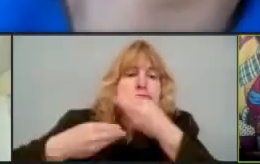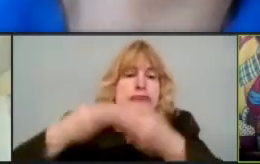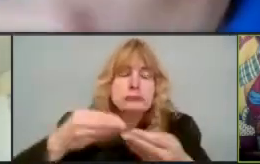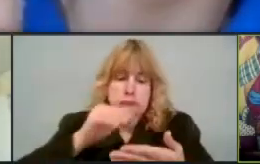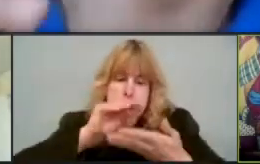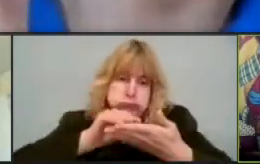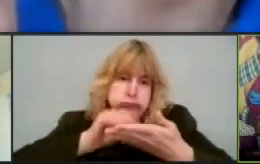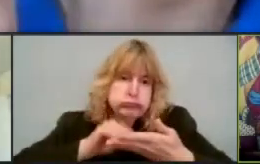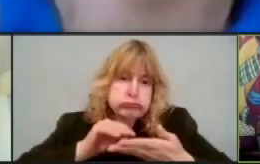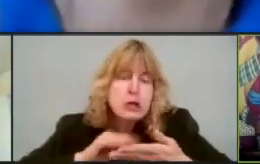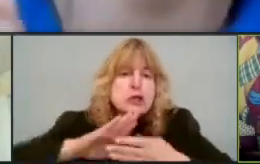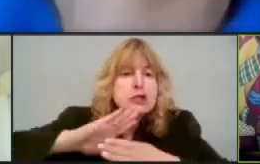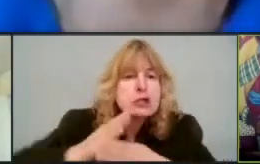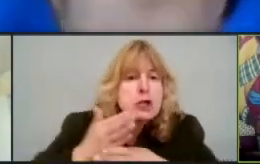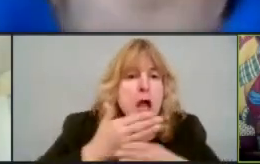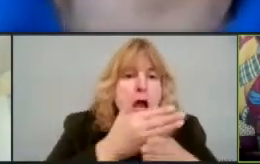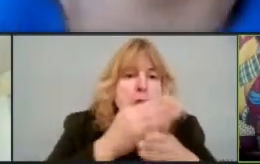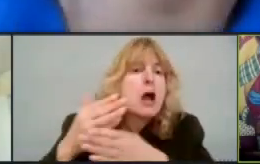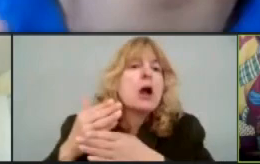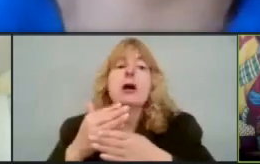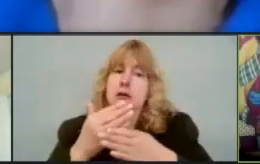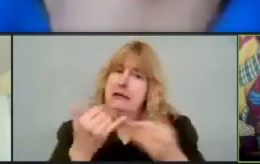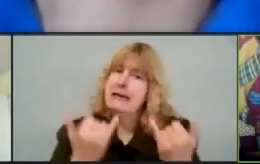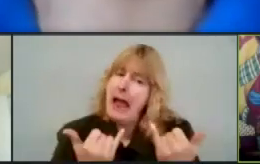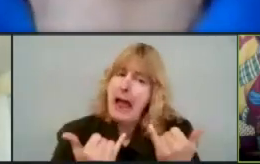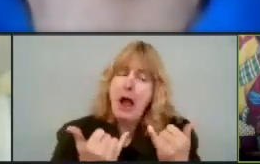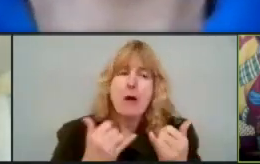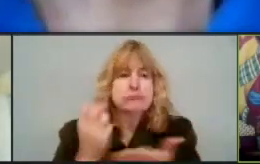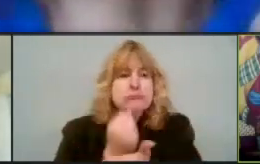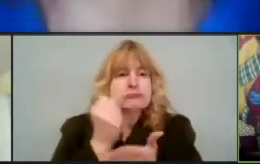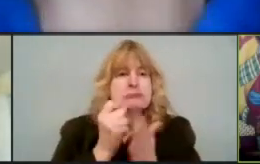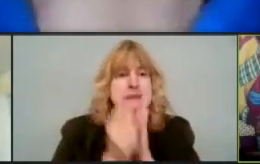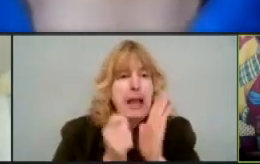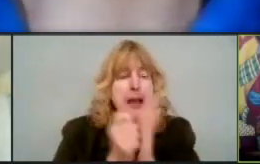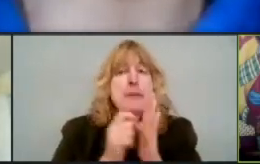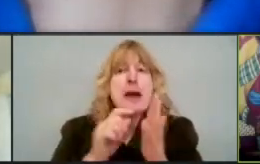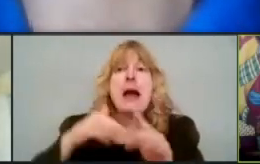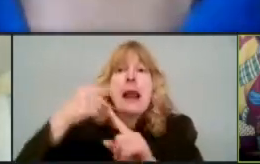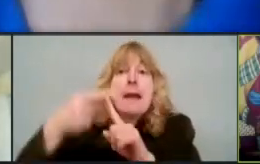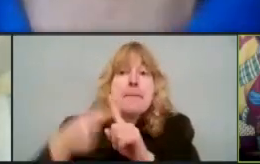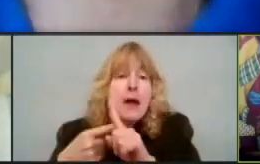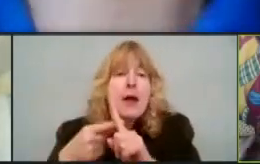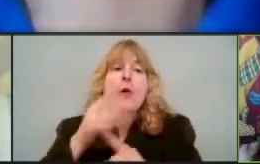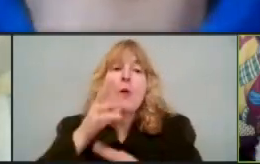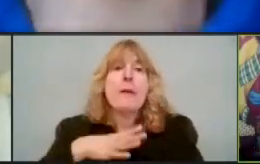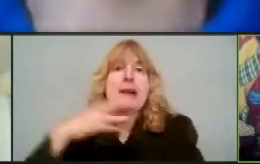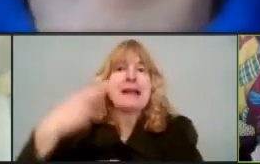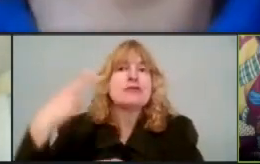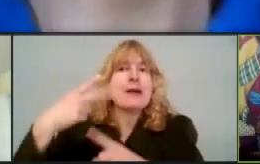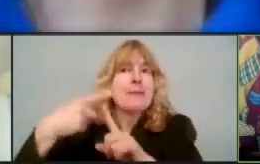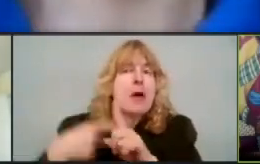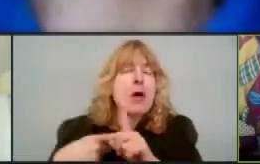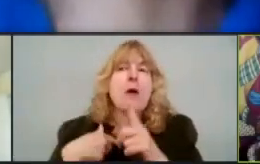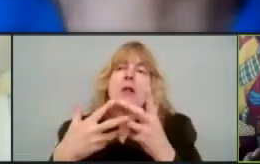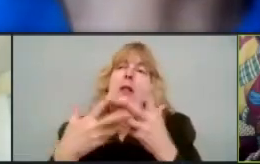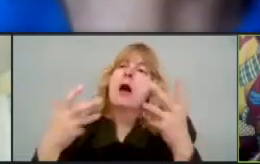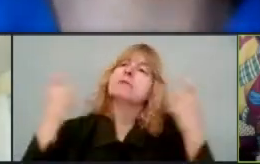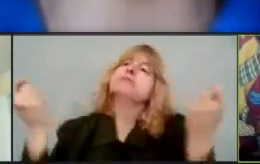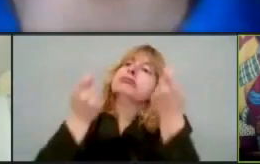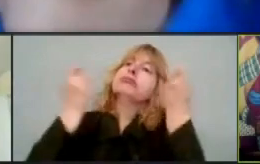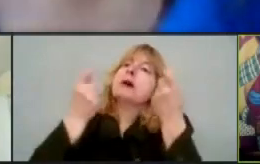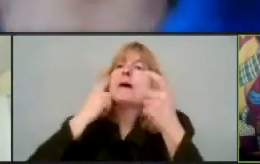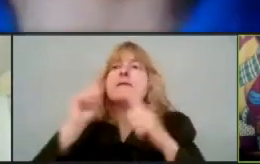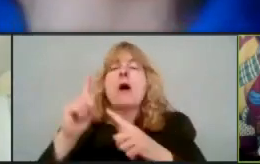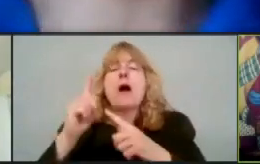Next month is Women's History Month. We have lots of things to celebrate, how far we've come and how much further we have to go, not only for